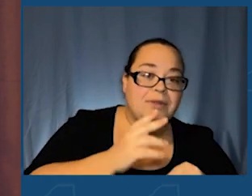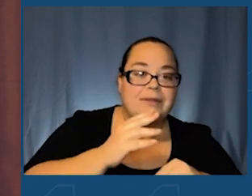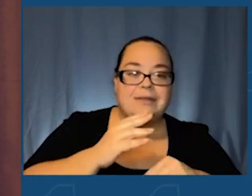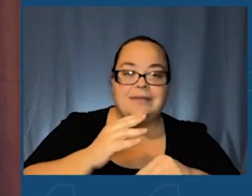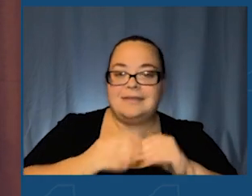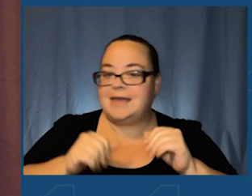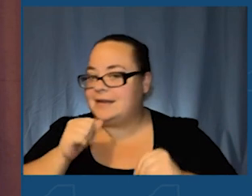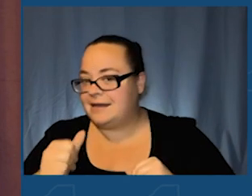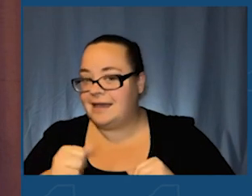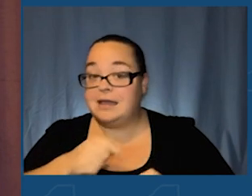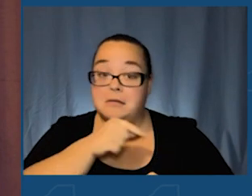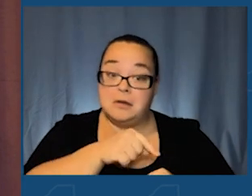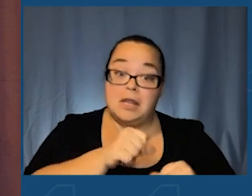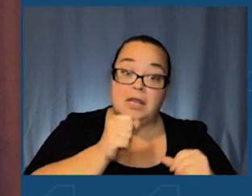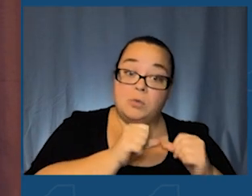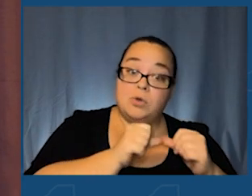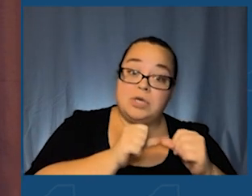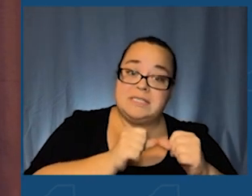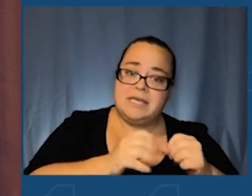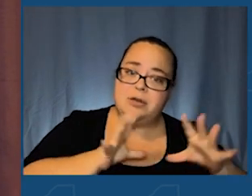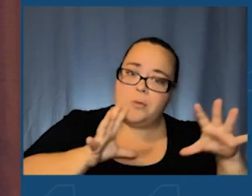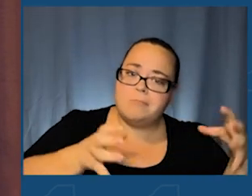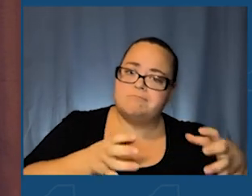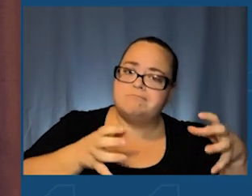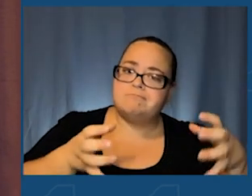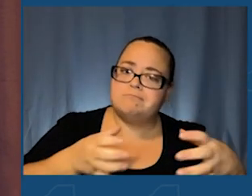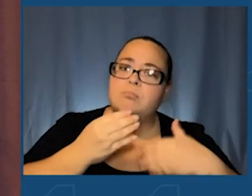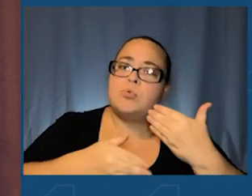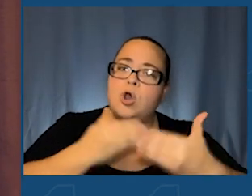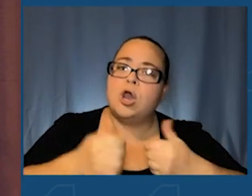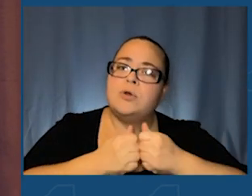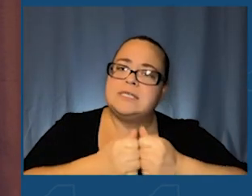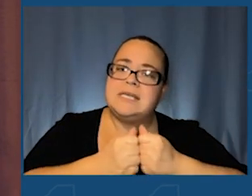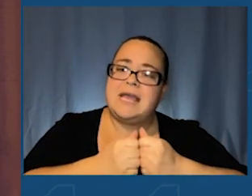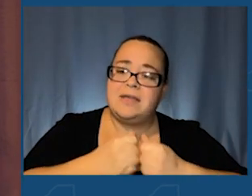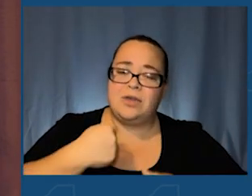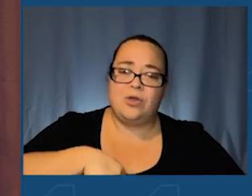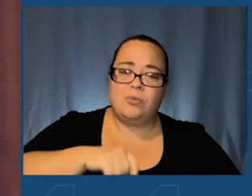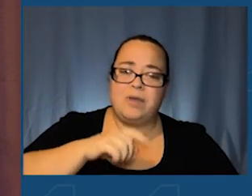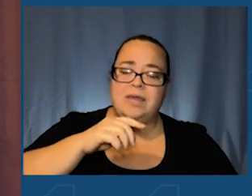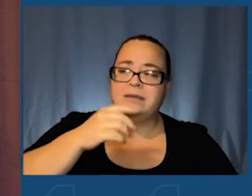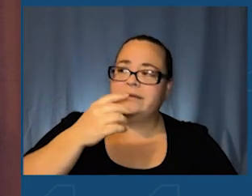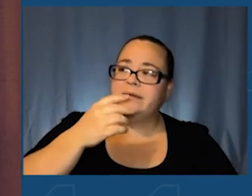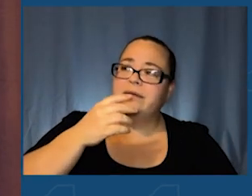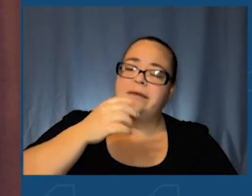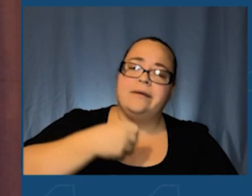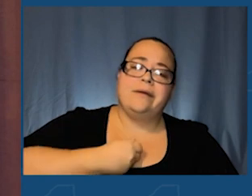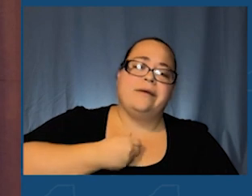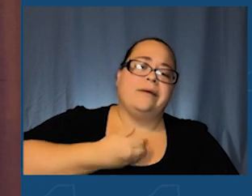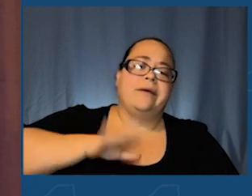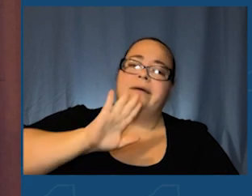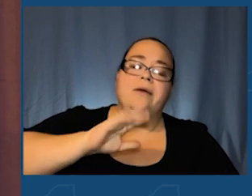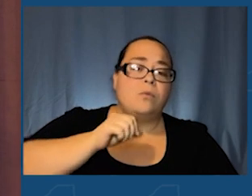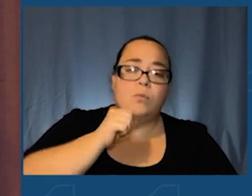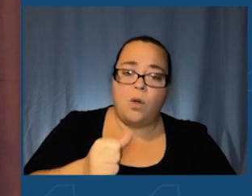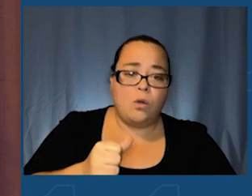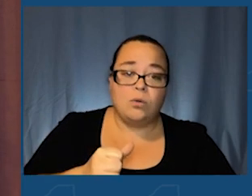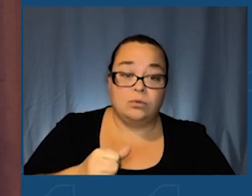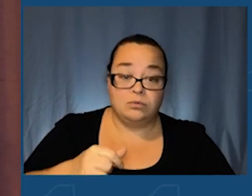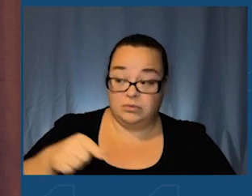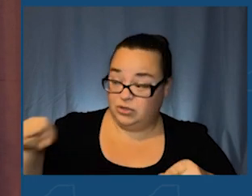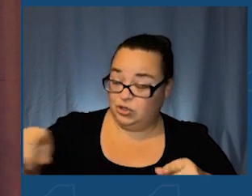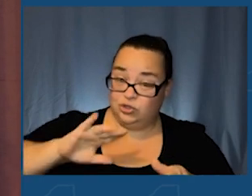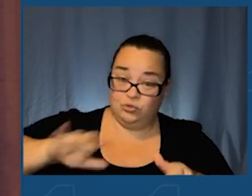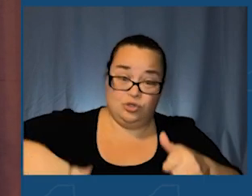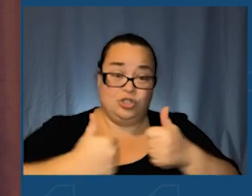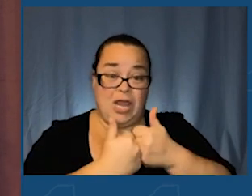toward progress together. We will not be deterred. And in fact, any challenge will only embolden us to do